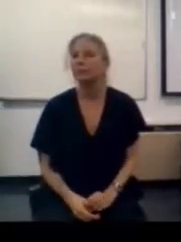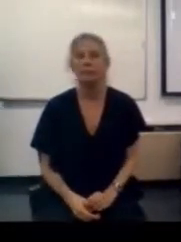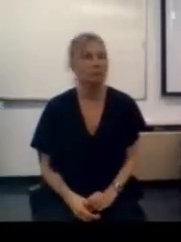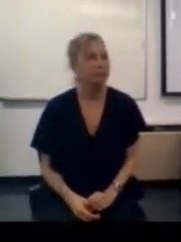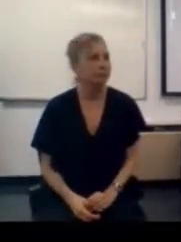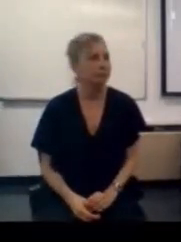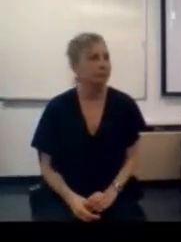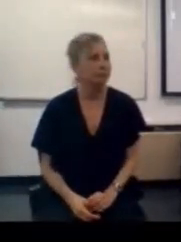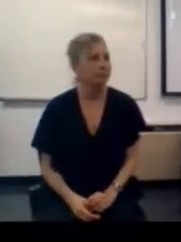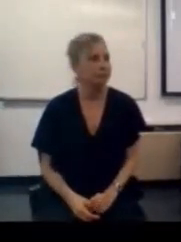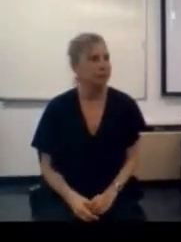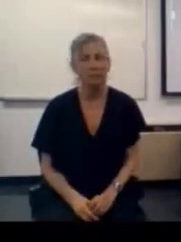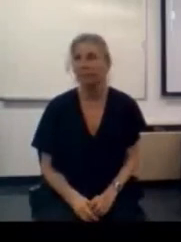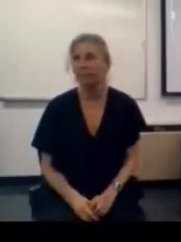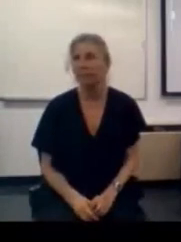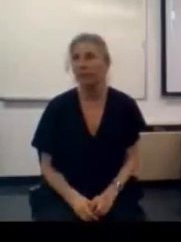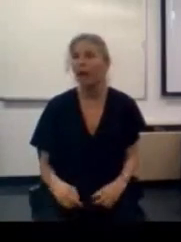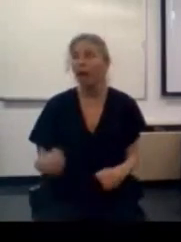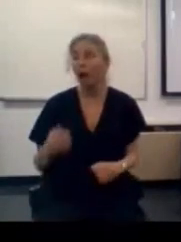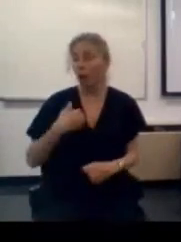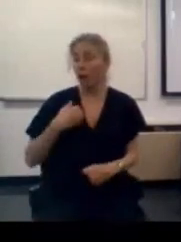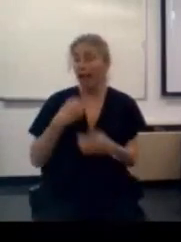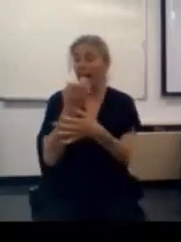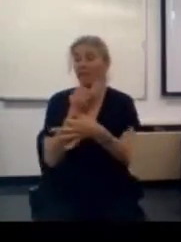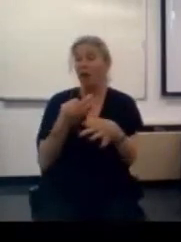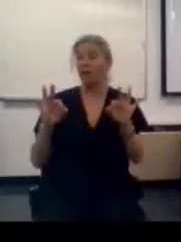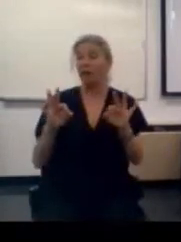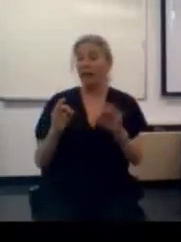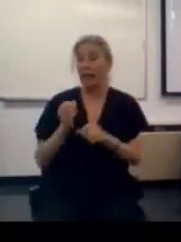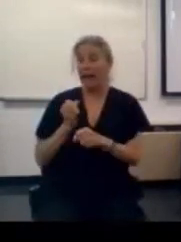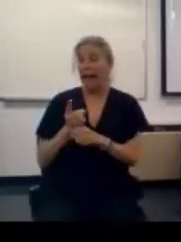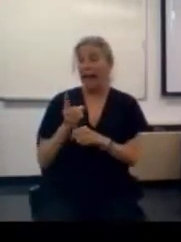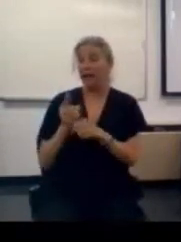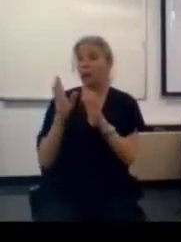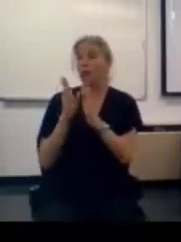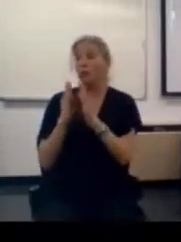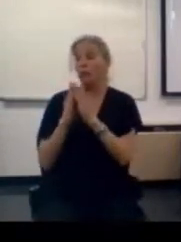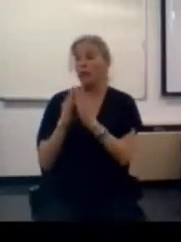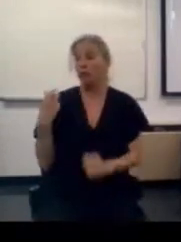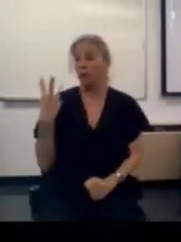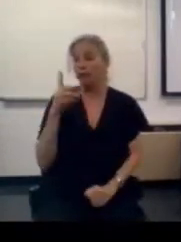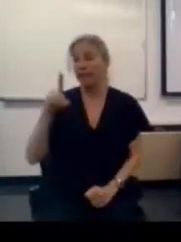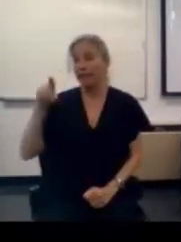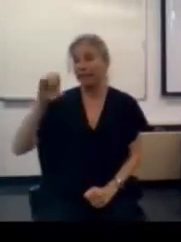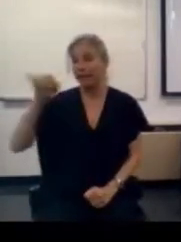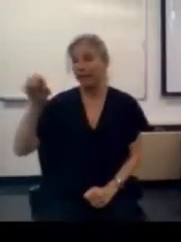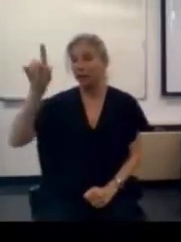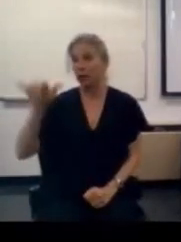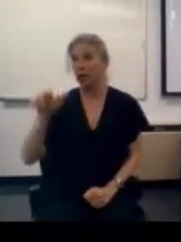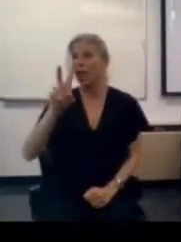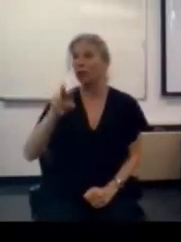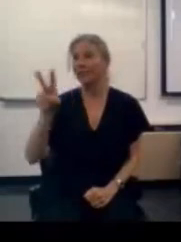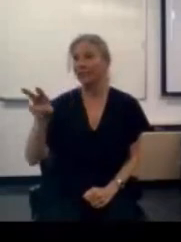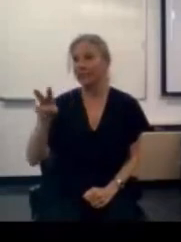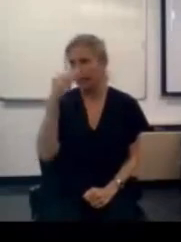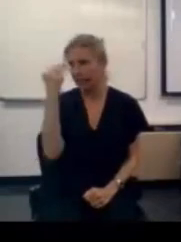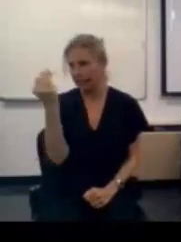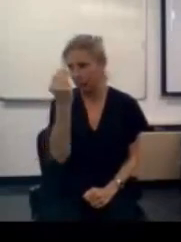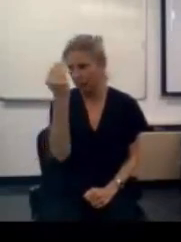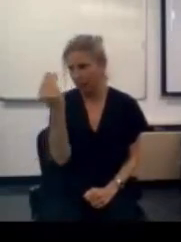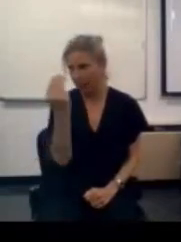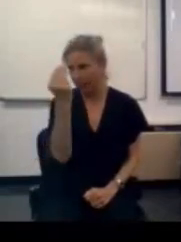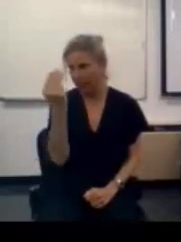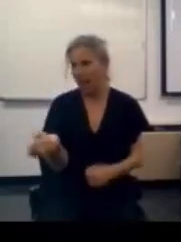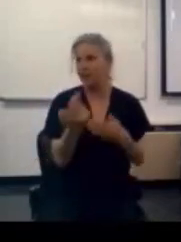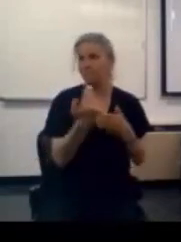free annual summit in Washington, D.C. on July